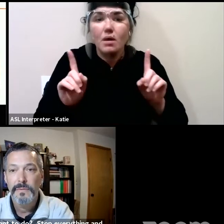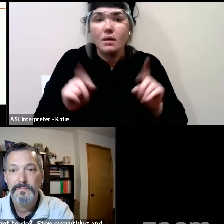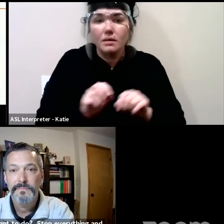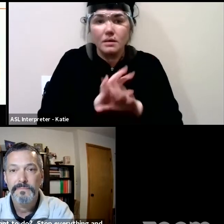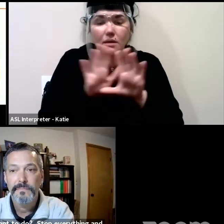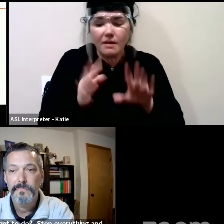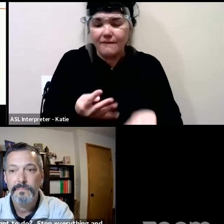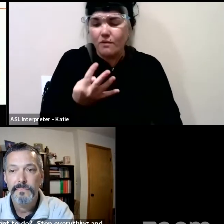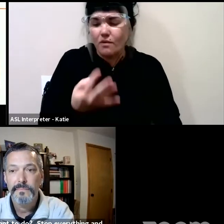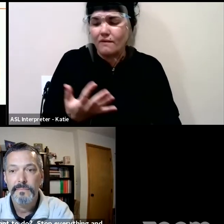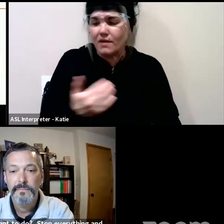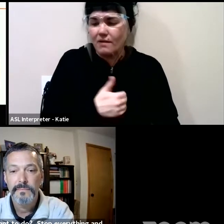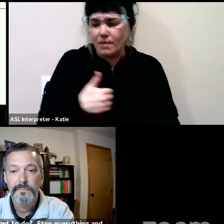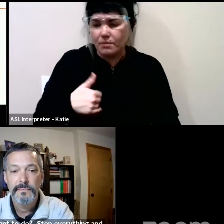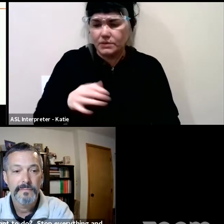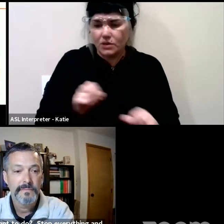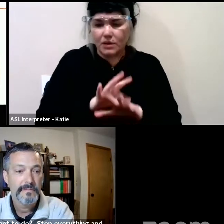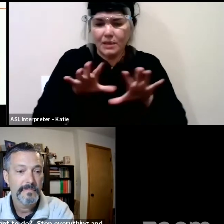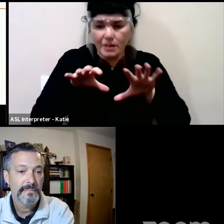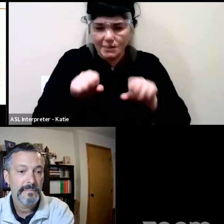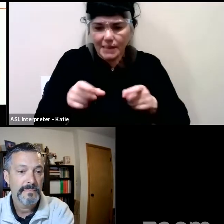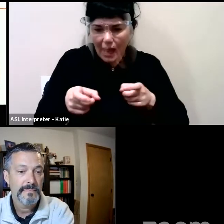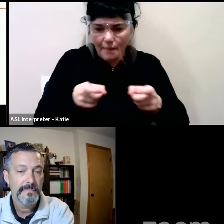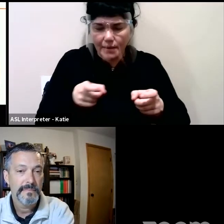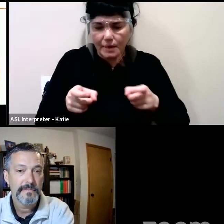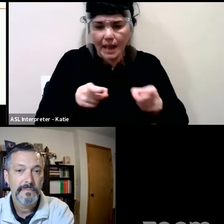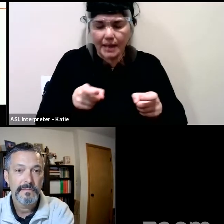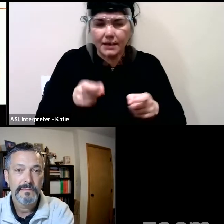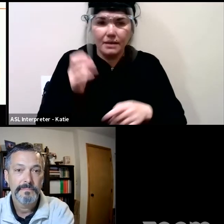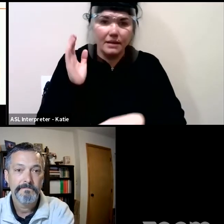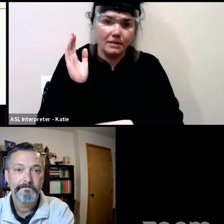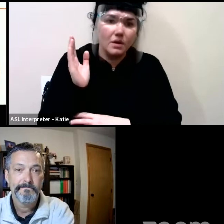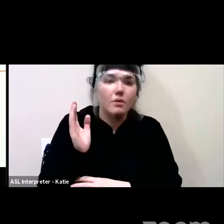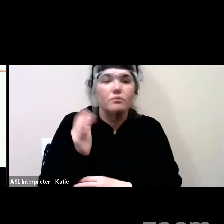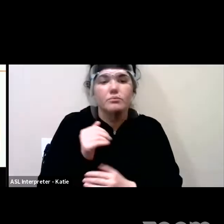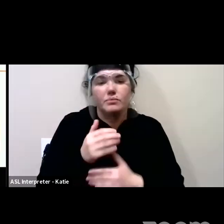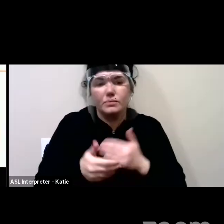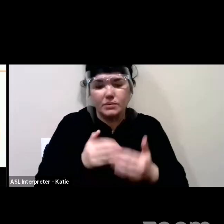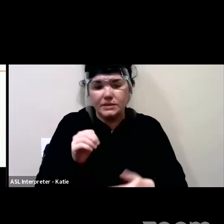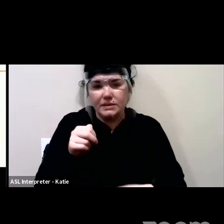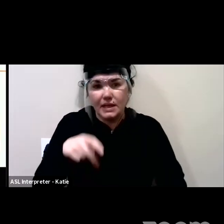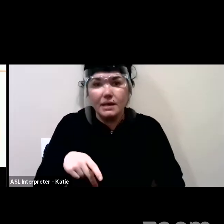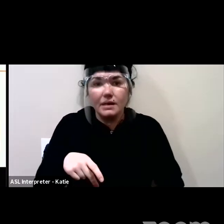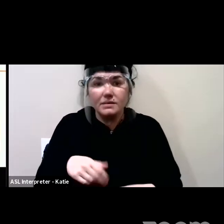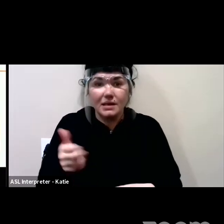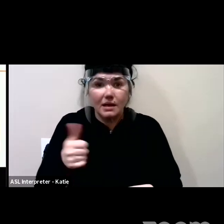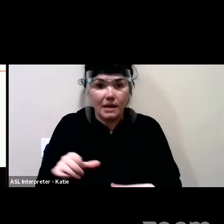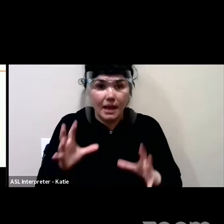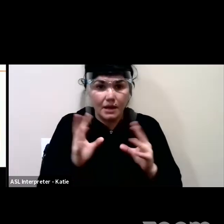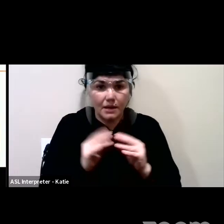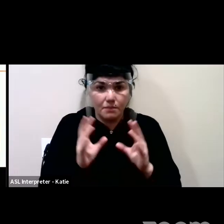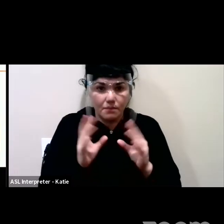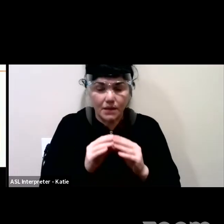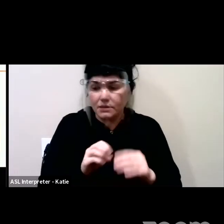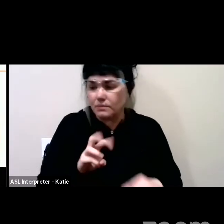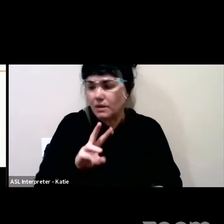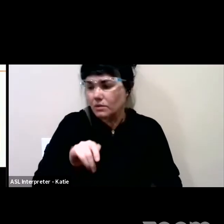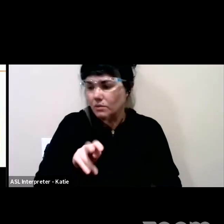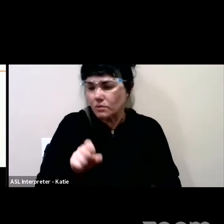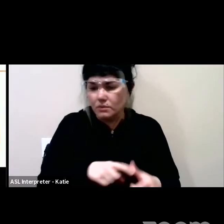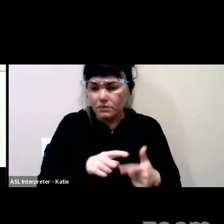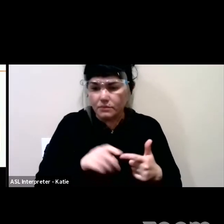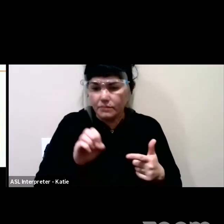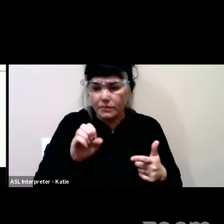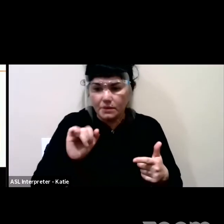members are clearly dominating these proceedings and i believe that any meetings outside of these meetings by zortella roth witches eid and